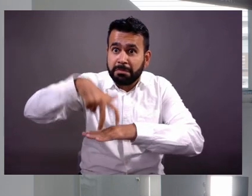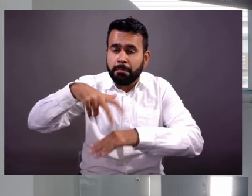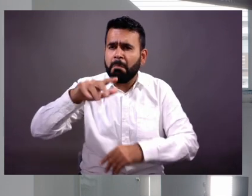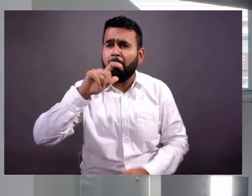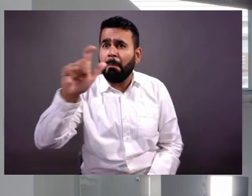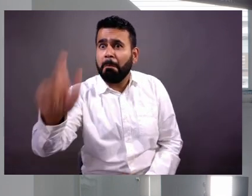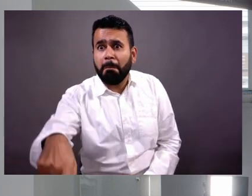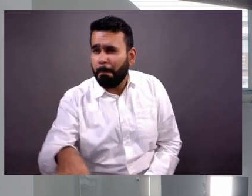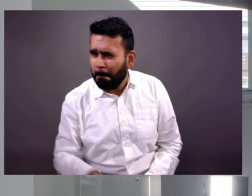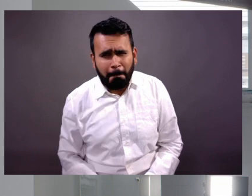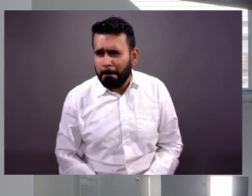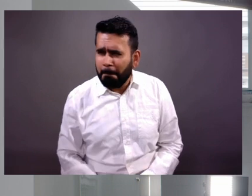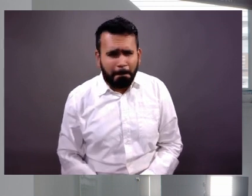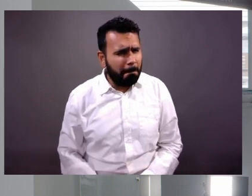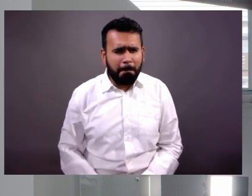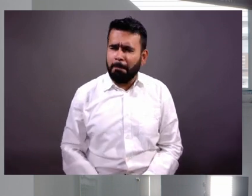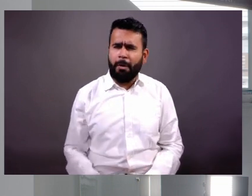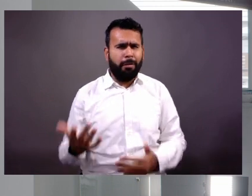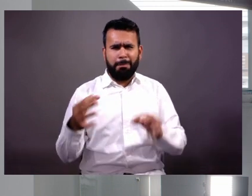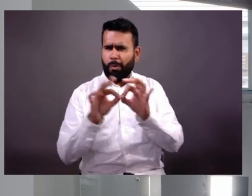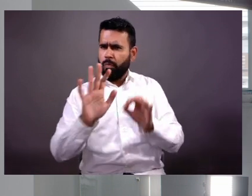Don't have to jump either.